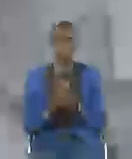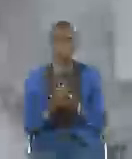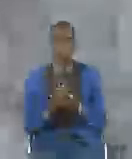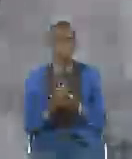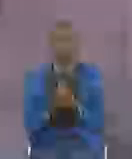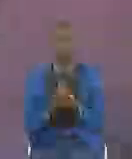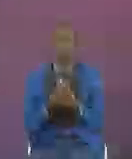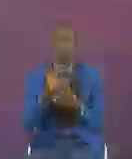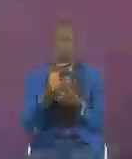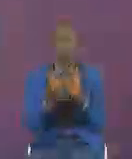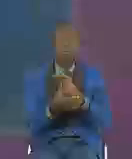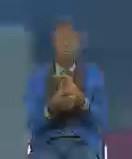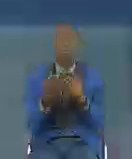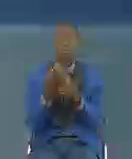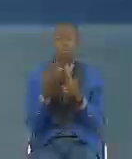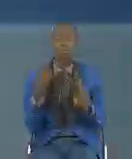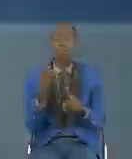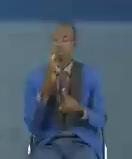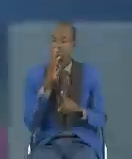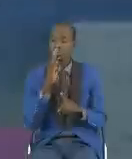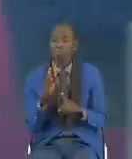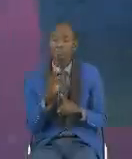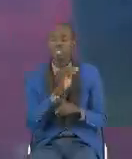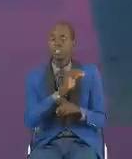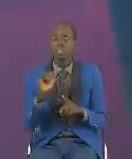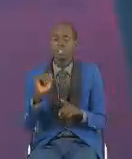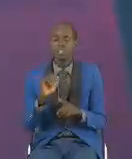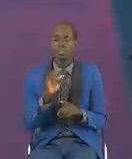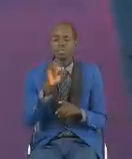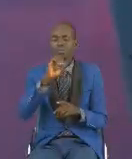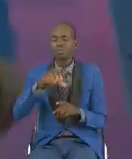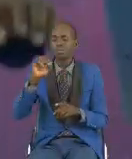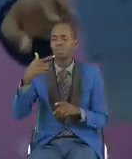Conversion from being a grasshopper to being a giant.